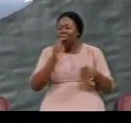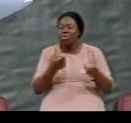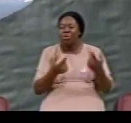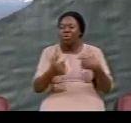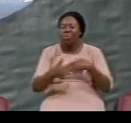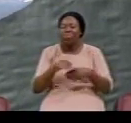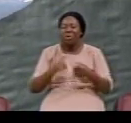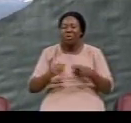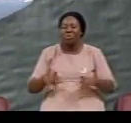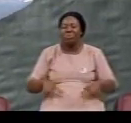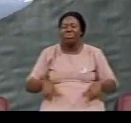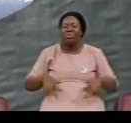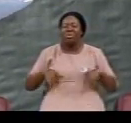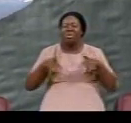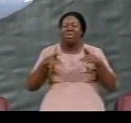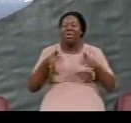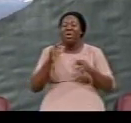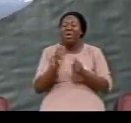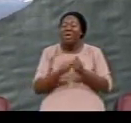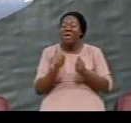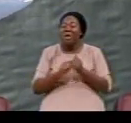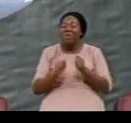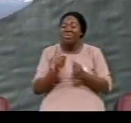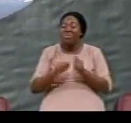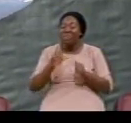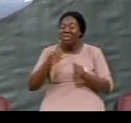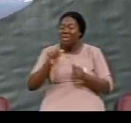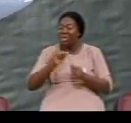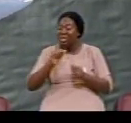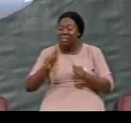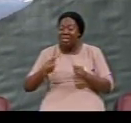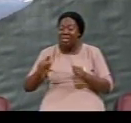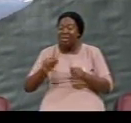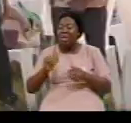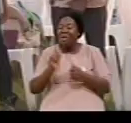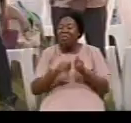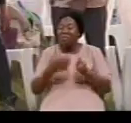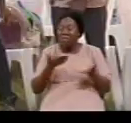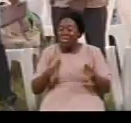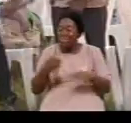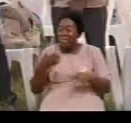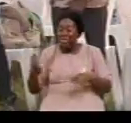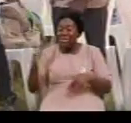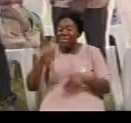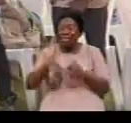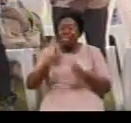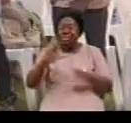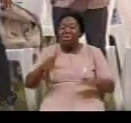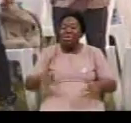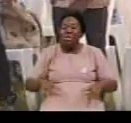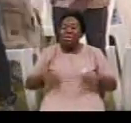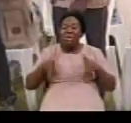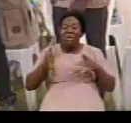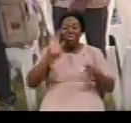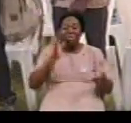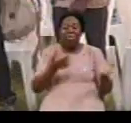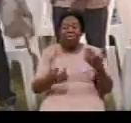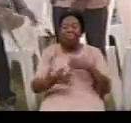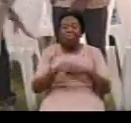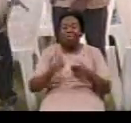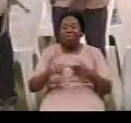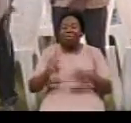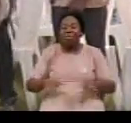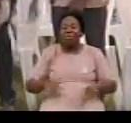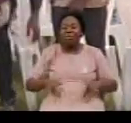Lazarus, every Lazarus in your life, every Lazarus, the Lazarus of your spiritual life, the Lazarus of